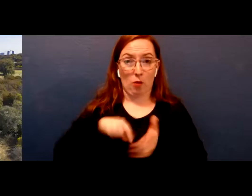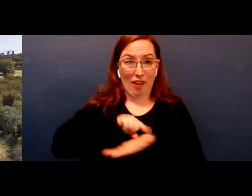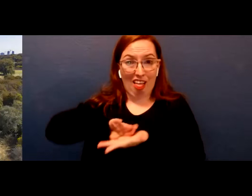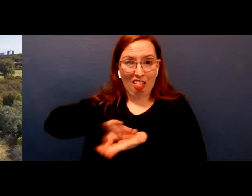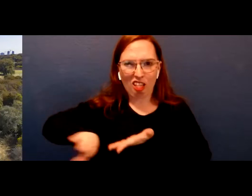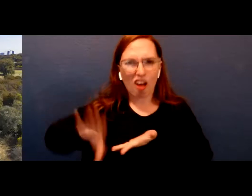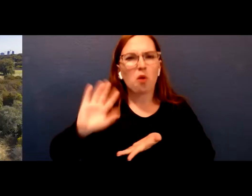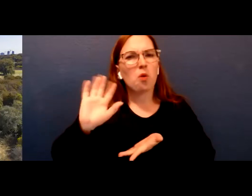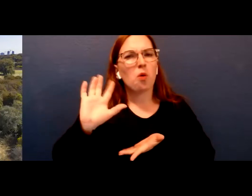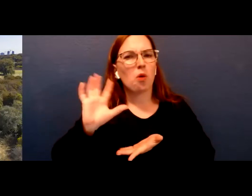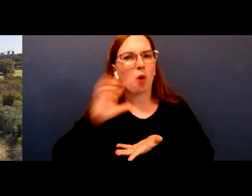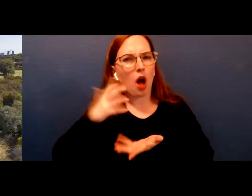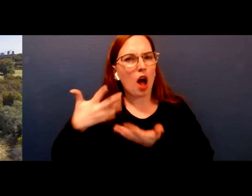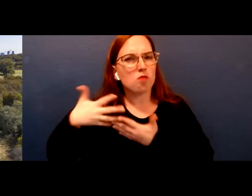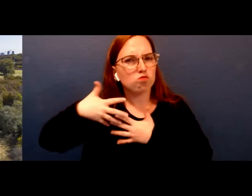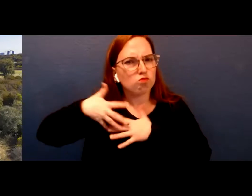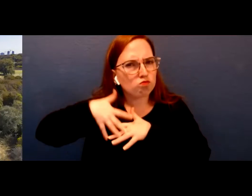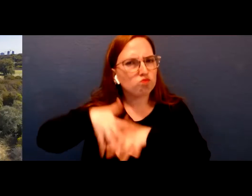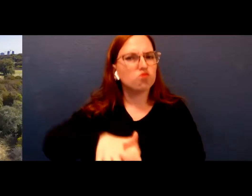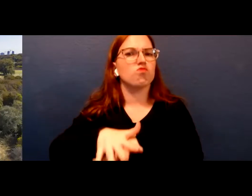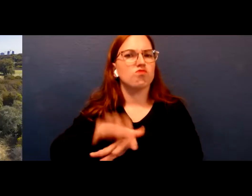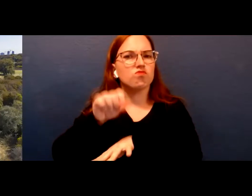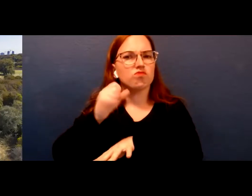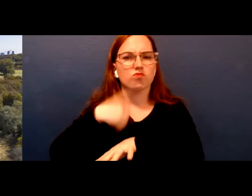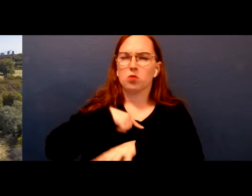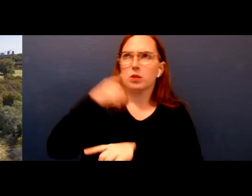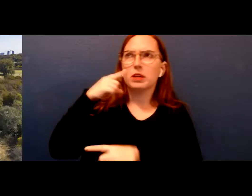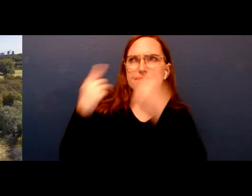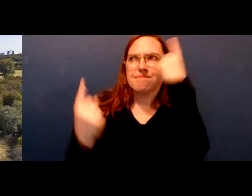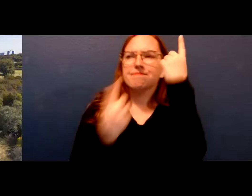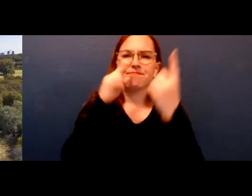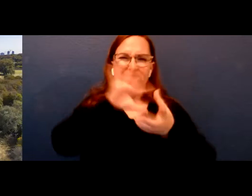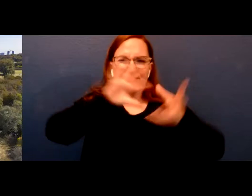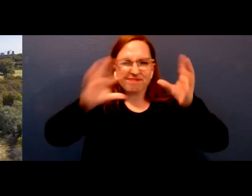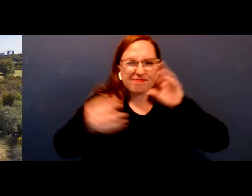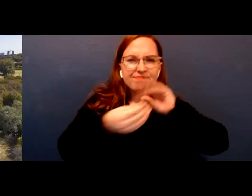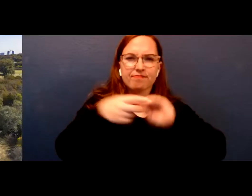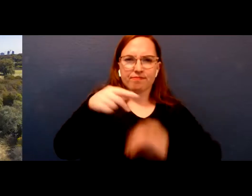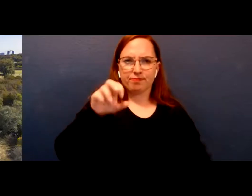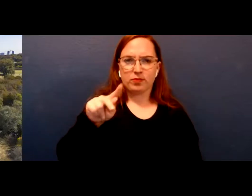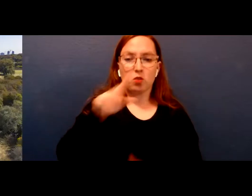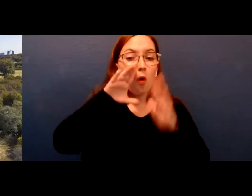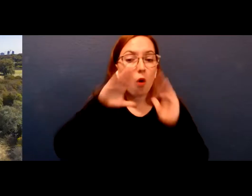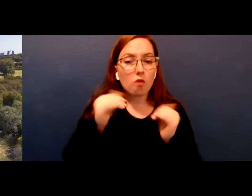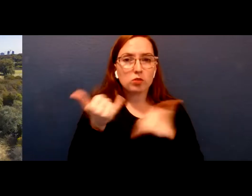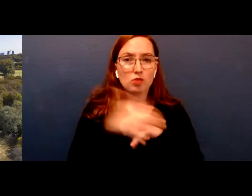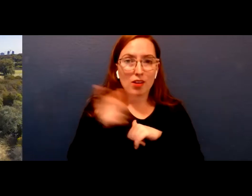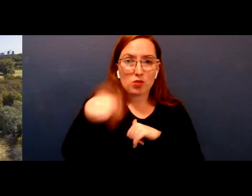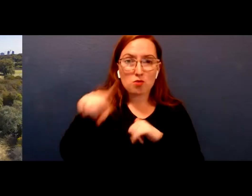is definitely within the thoughts of the park, and I hope that the audience tonight was able to see